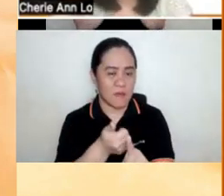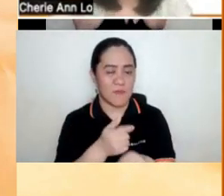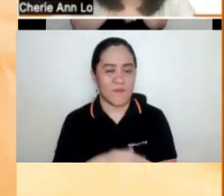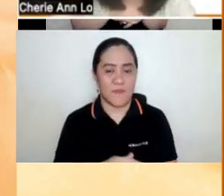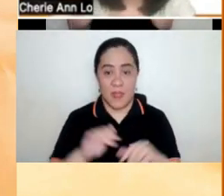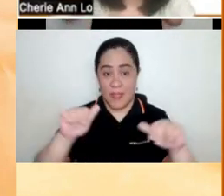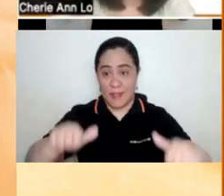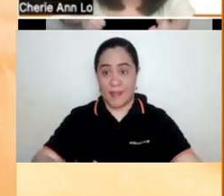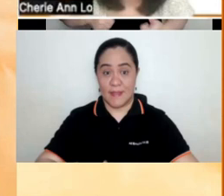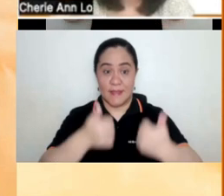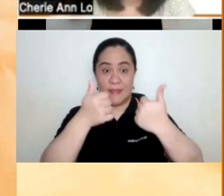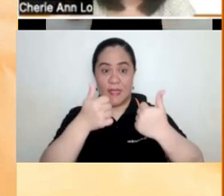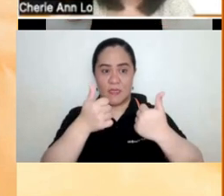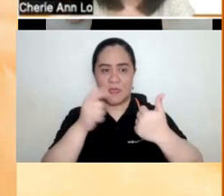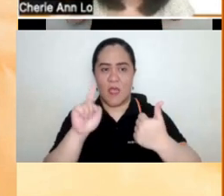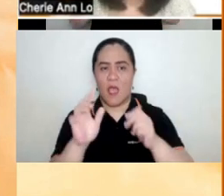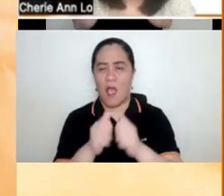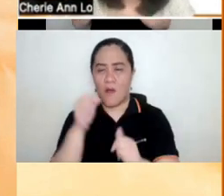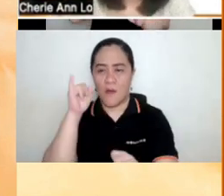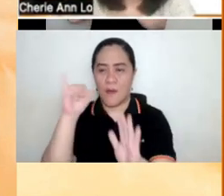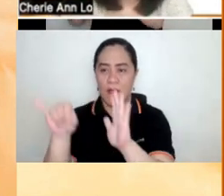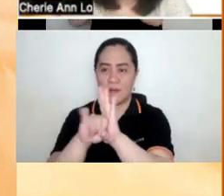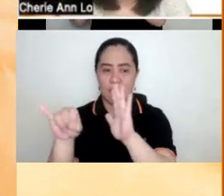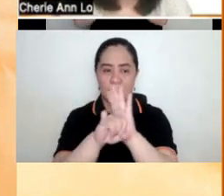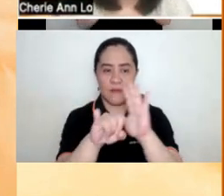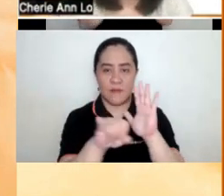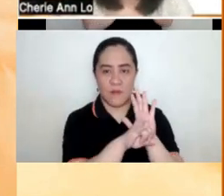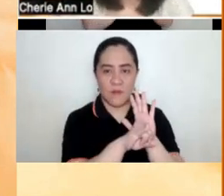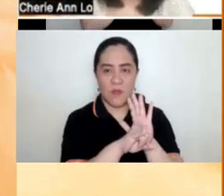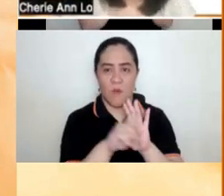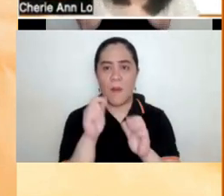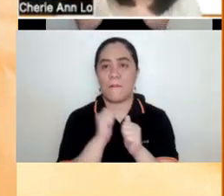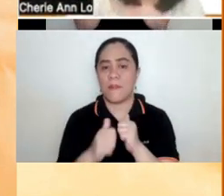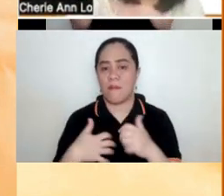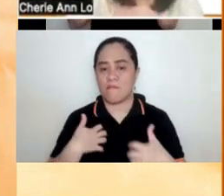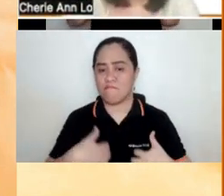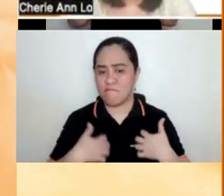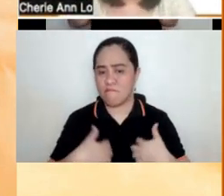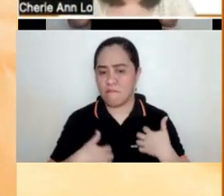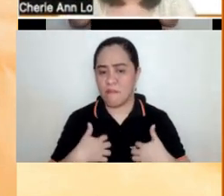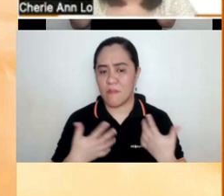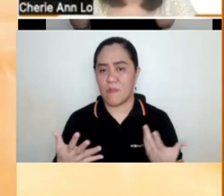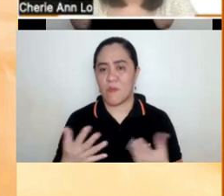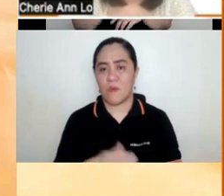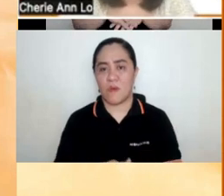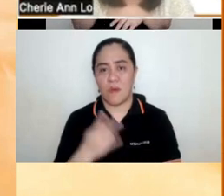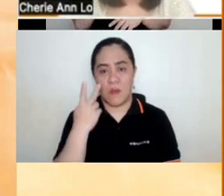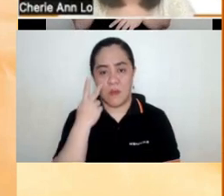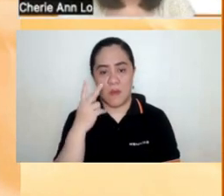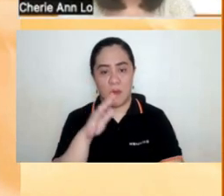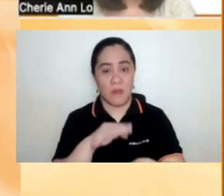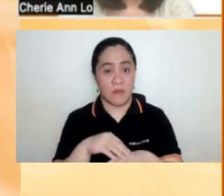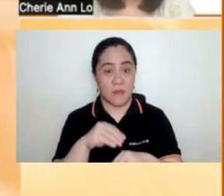and how to identify red flags? And then what does it mean to have anxiety? What might be the long-term outcomes if these are not